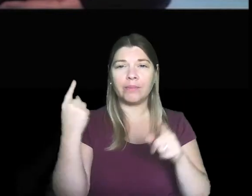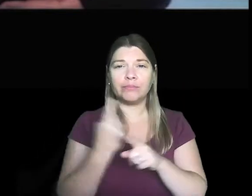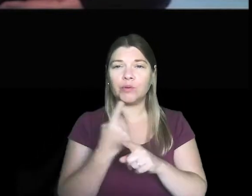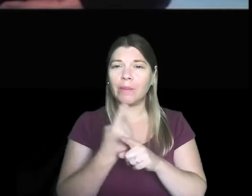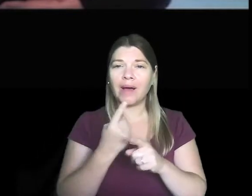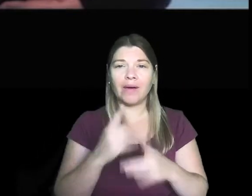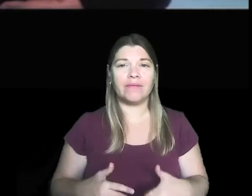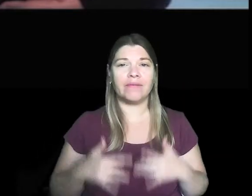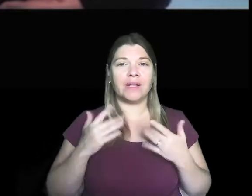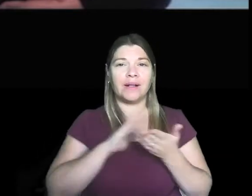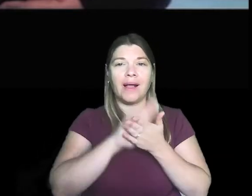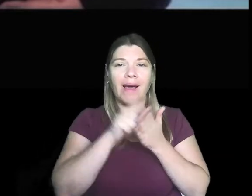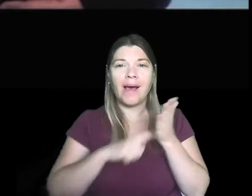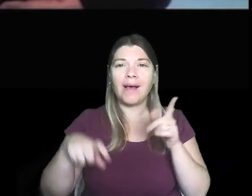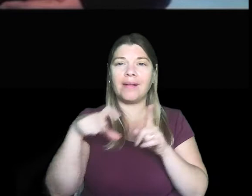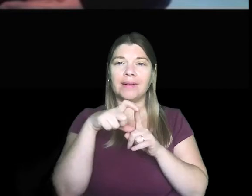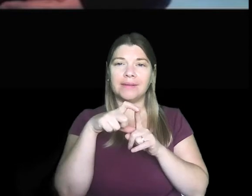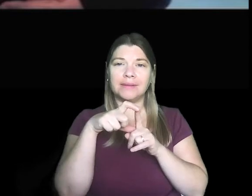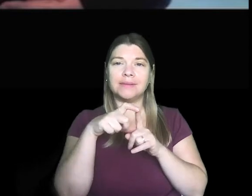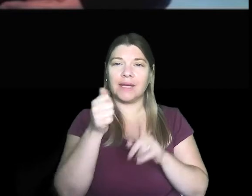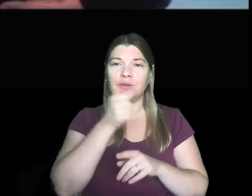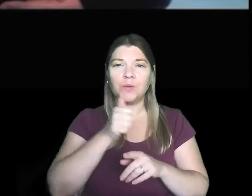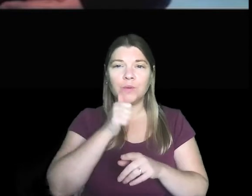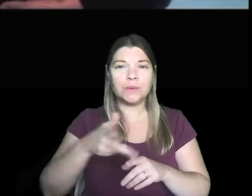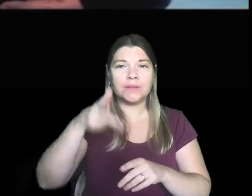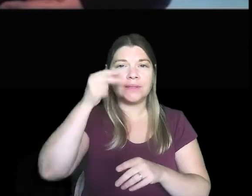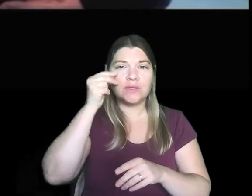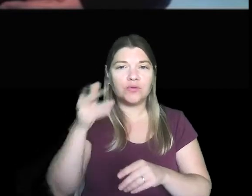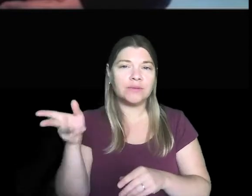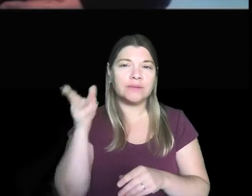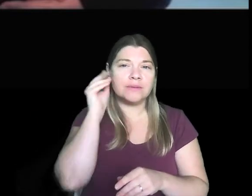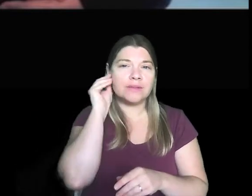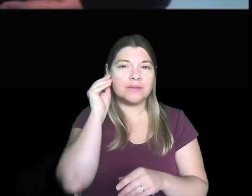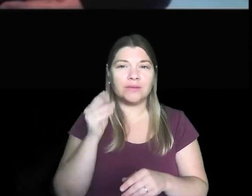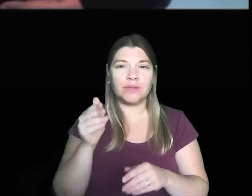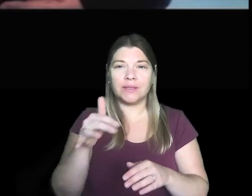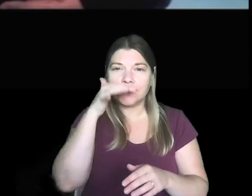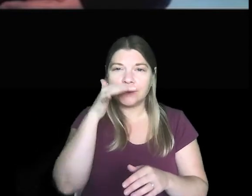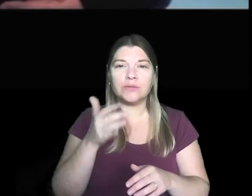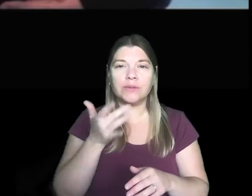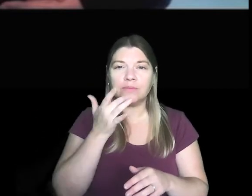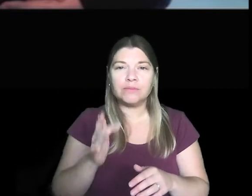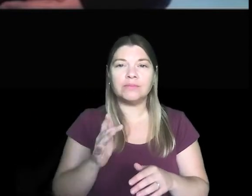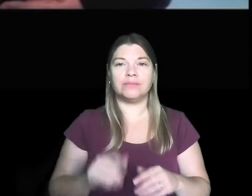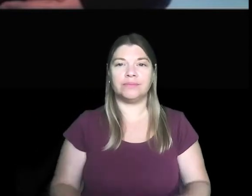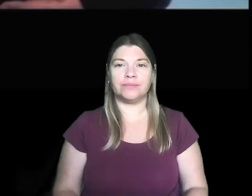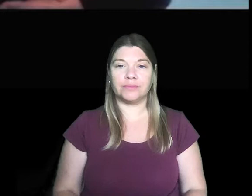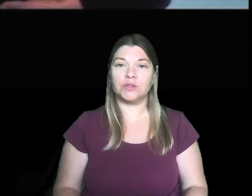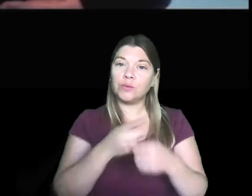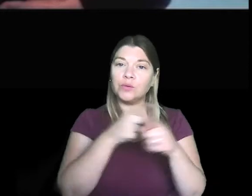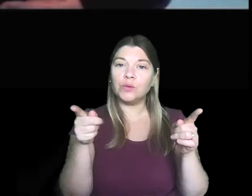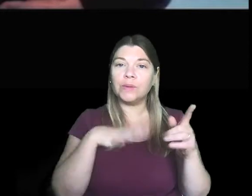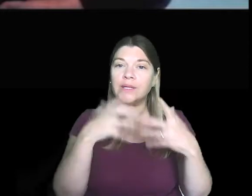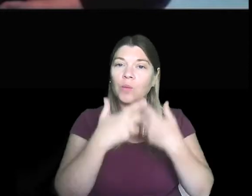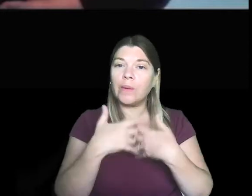and seen through our senses. To do this, all you will need is a medium-sized